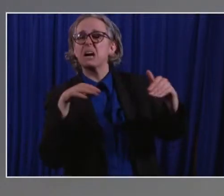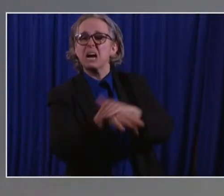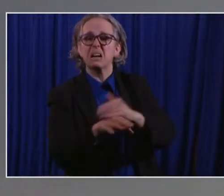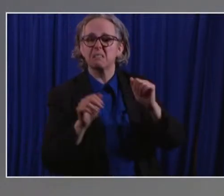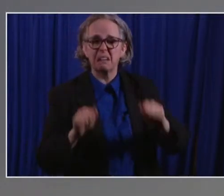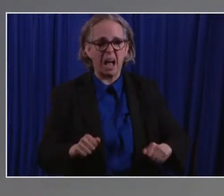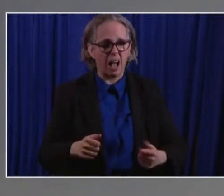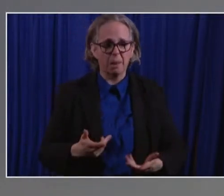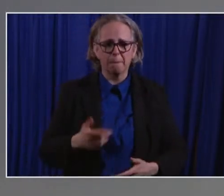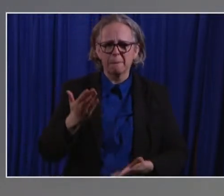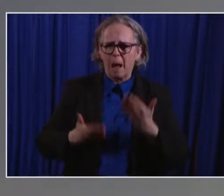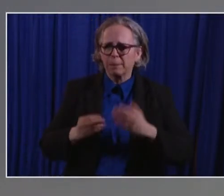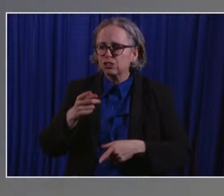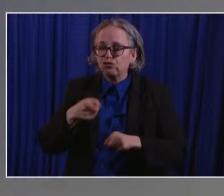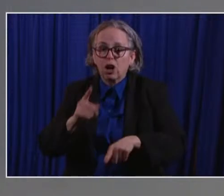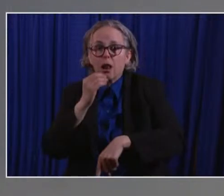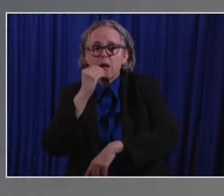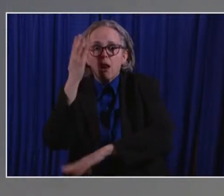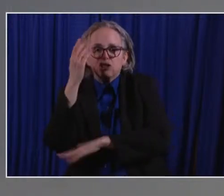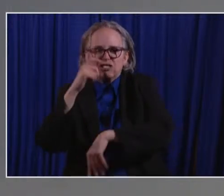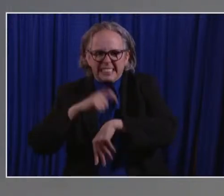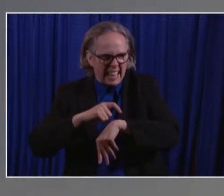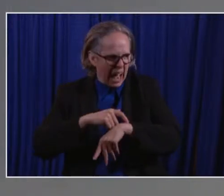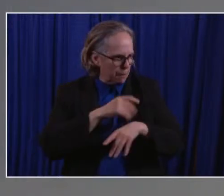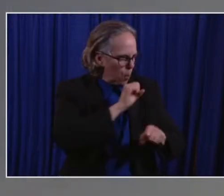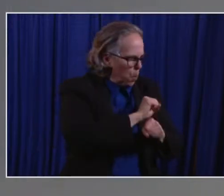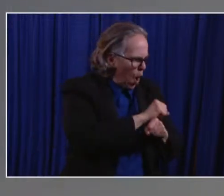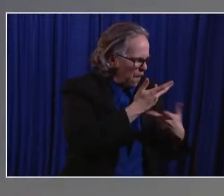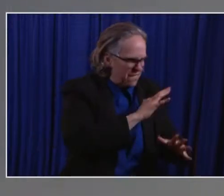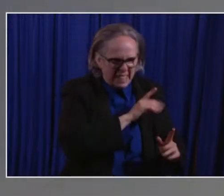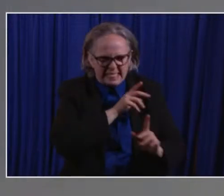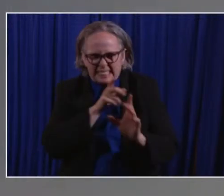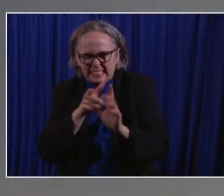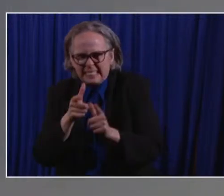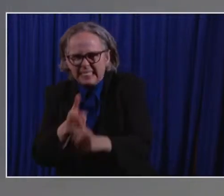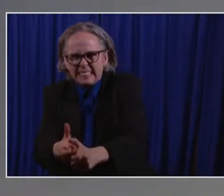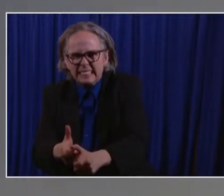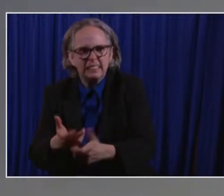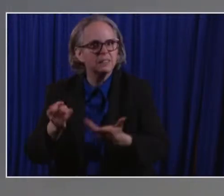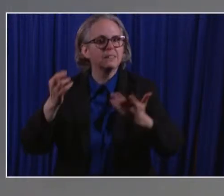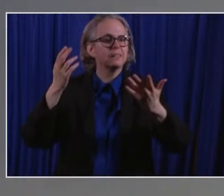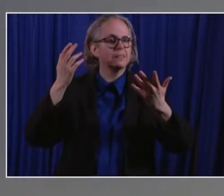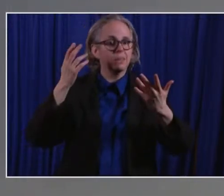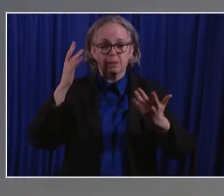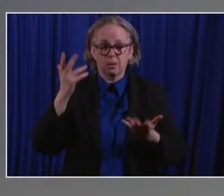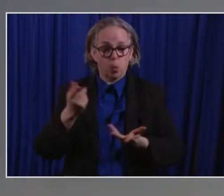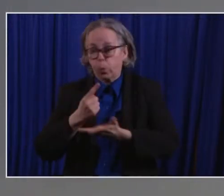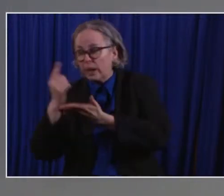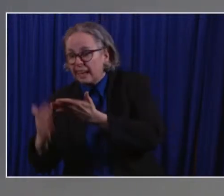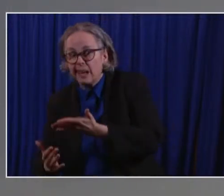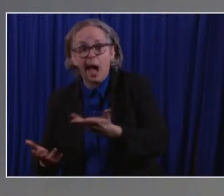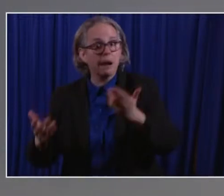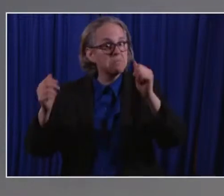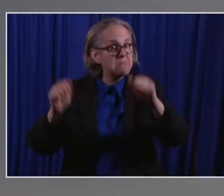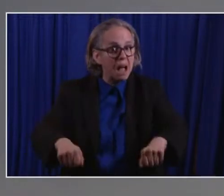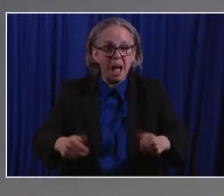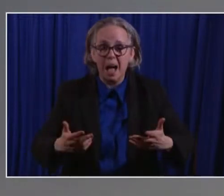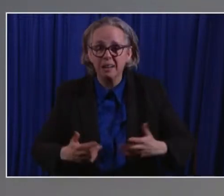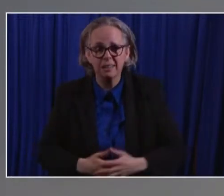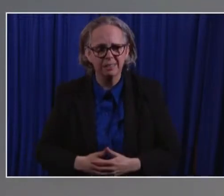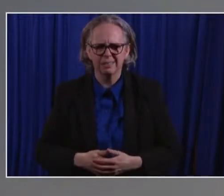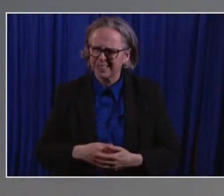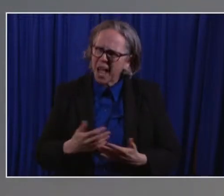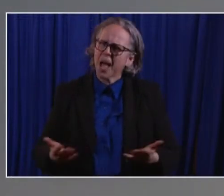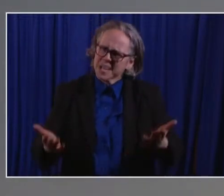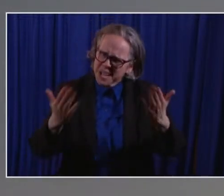come, or after work, weekends too. So it's going to be really easy. And I encourage the whole